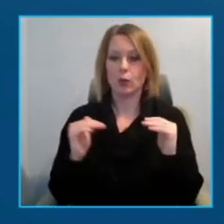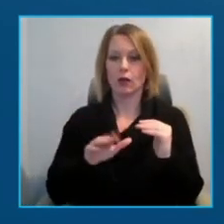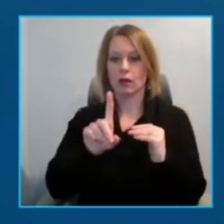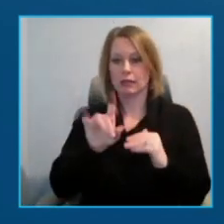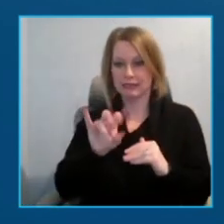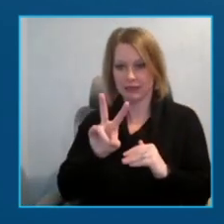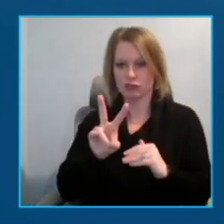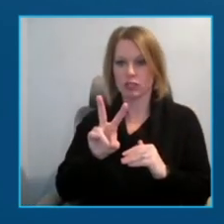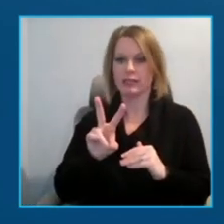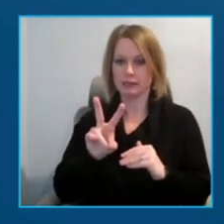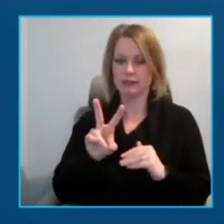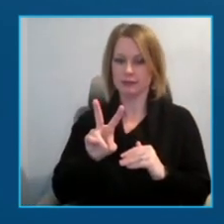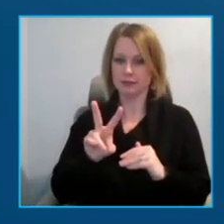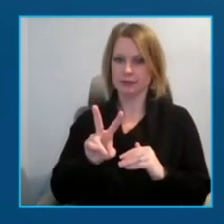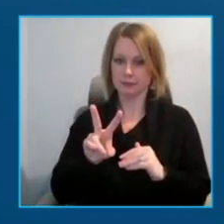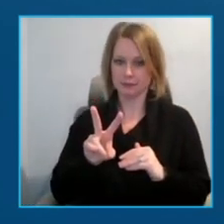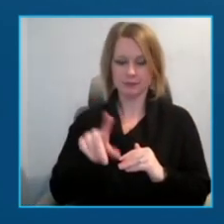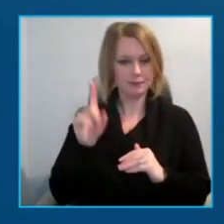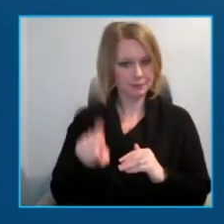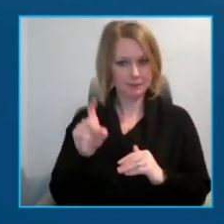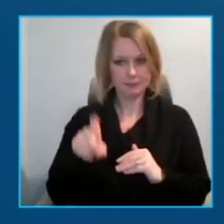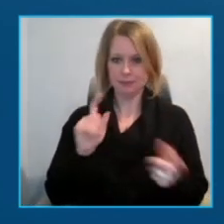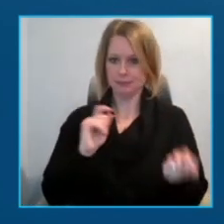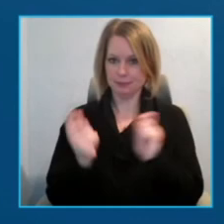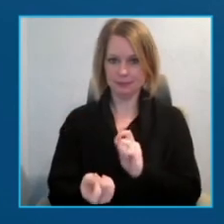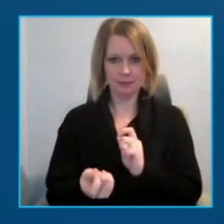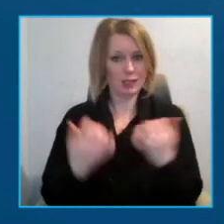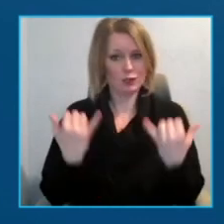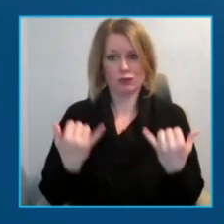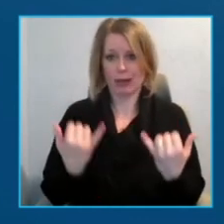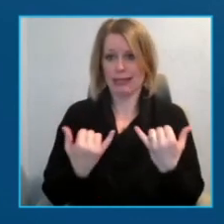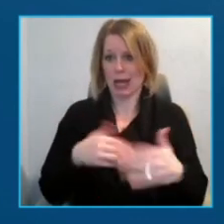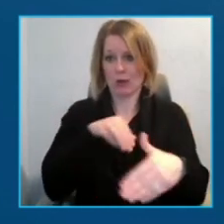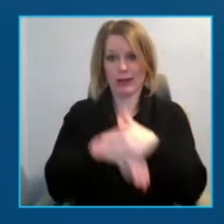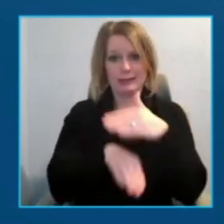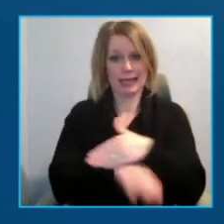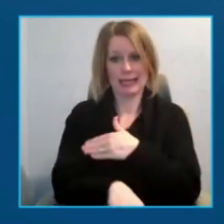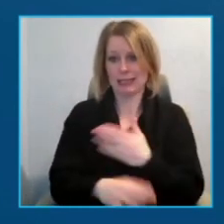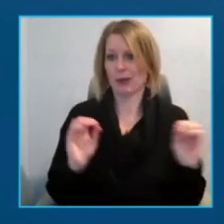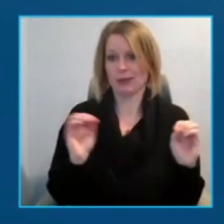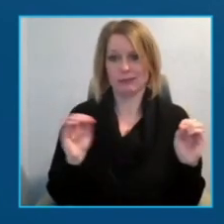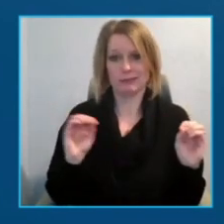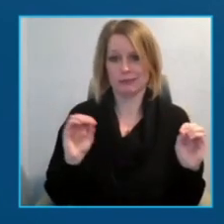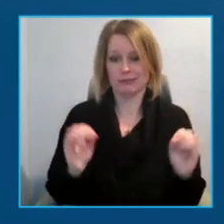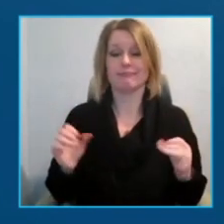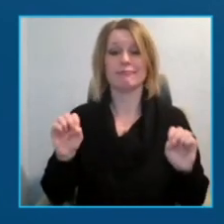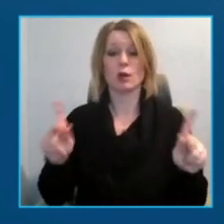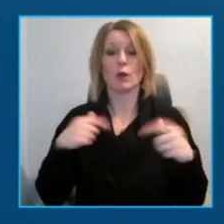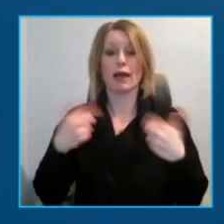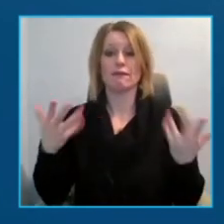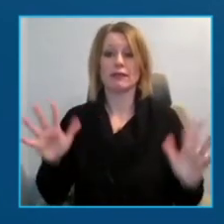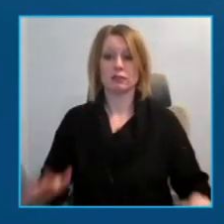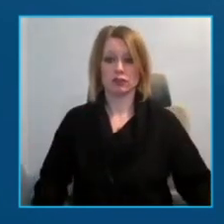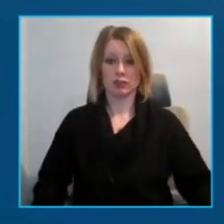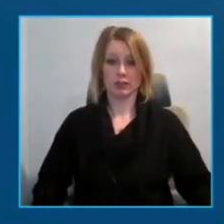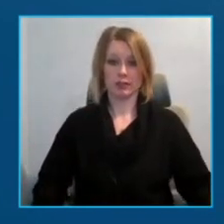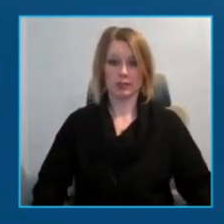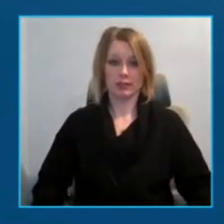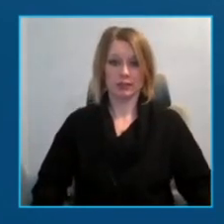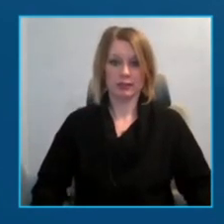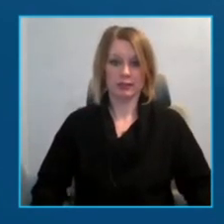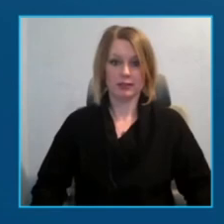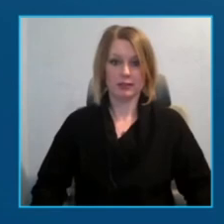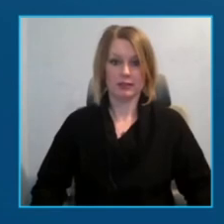to be changed because it's nonsensical as written. I'm finished. Well, okay, Ms. Dickey, thank